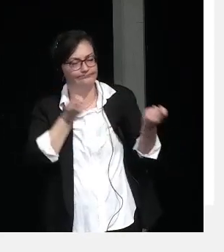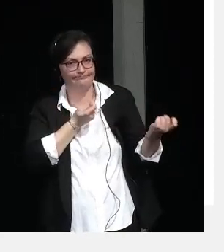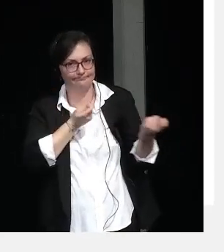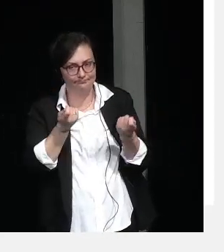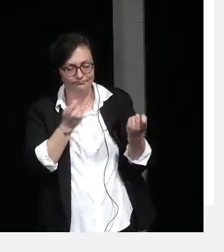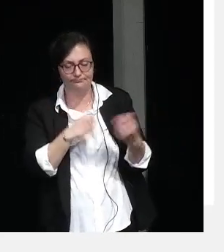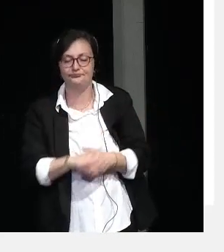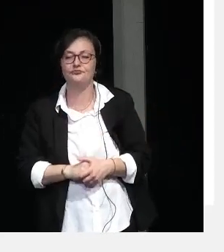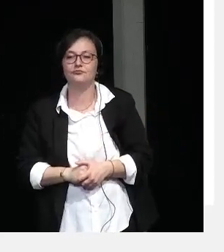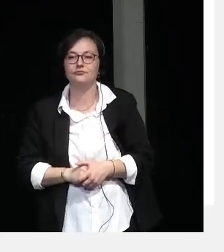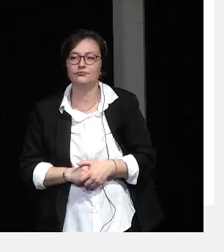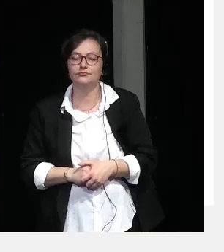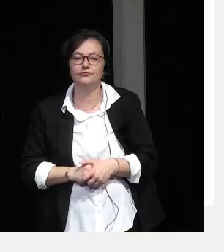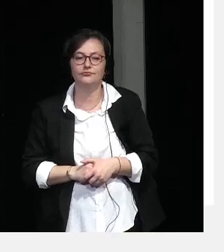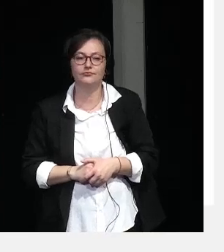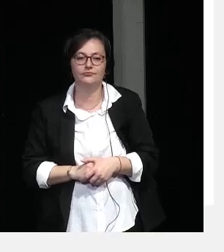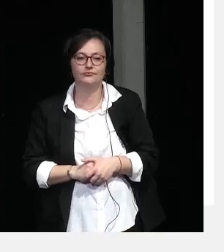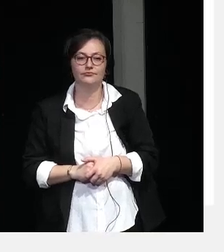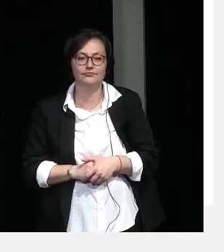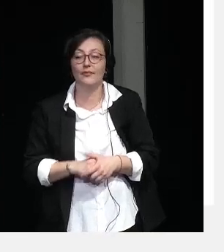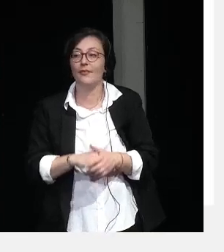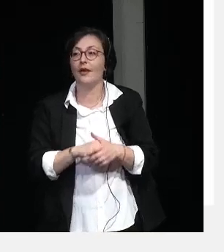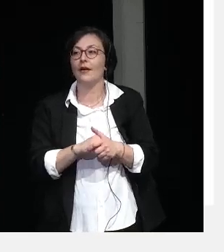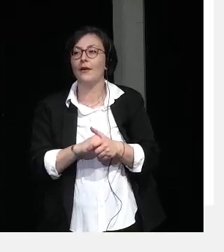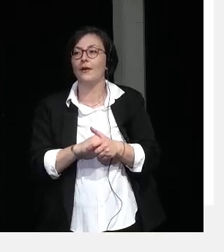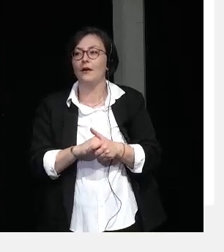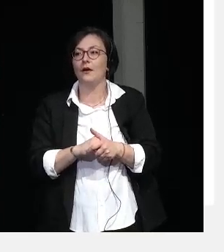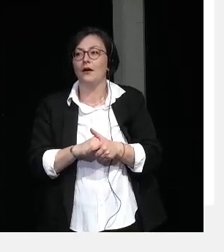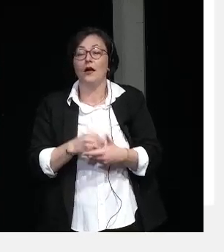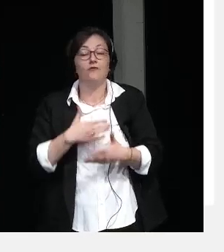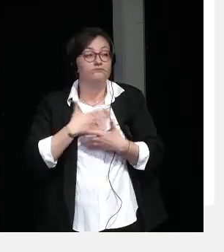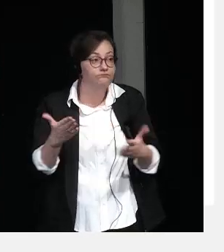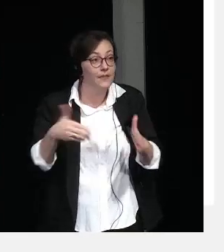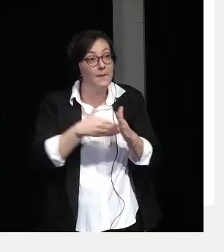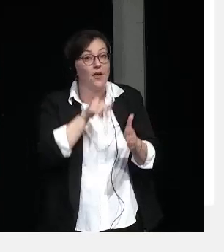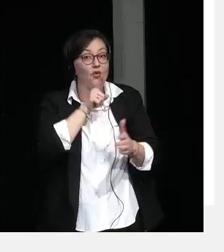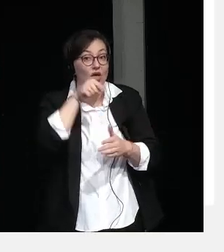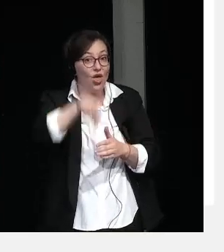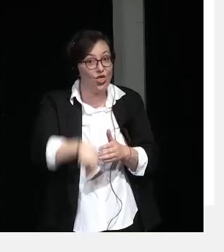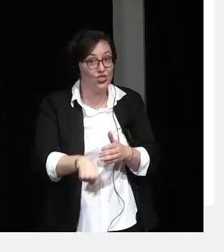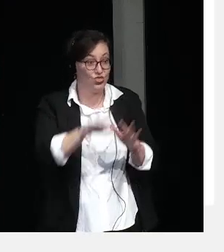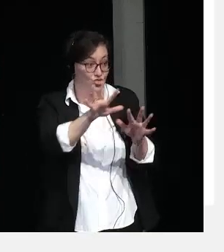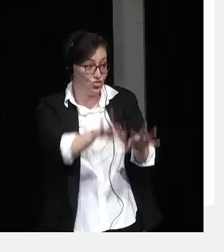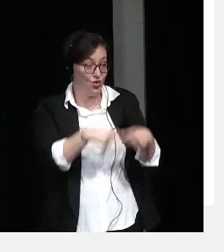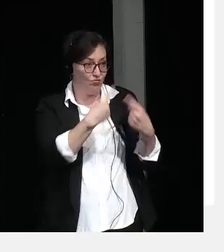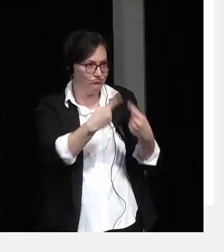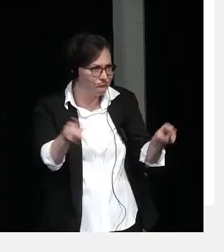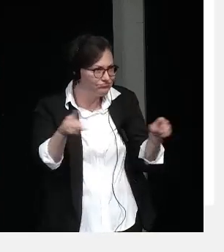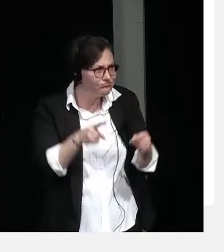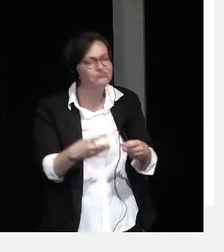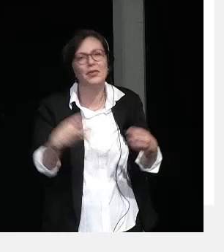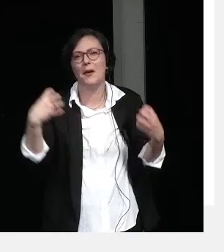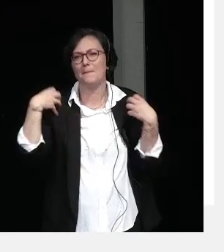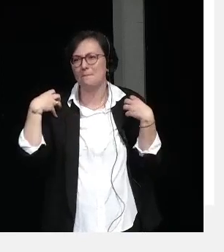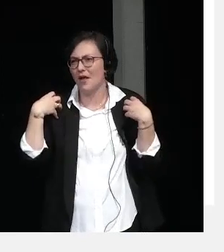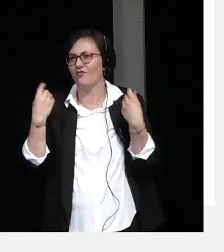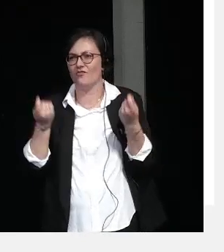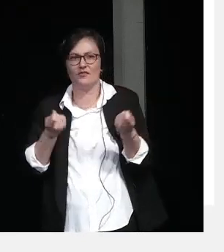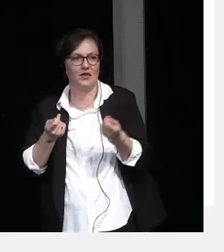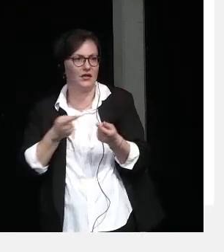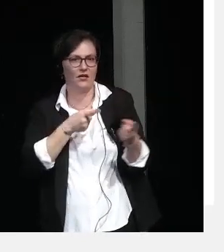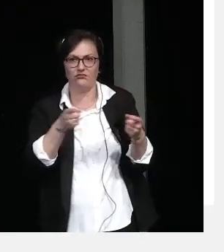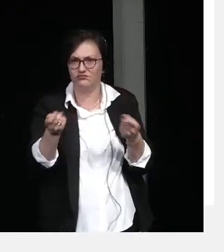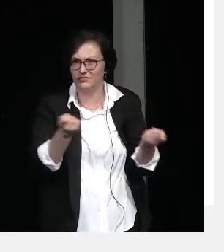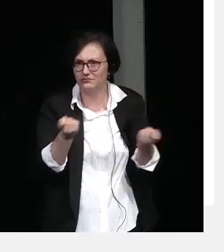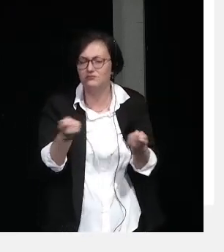understand. The ushers here are volunteers. Eleni from the Aristotelio University, I